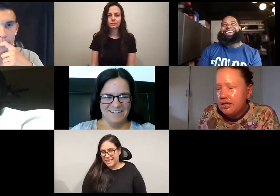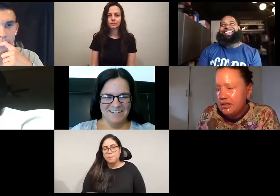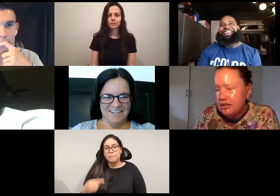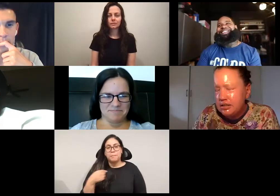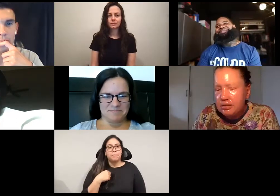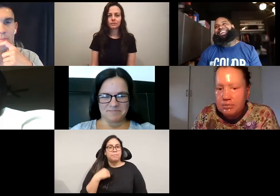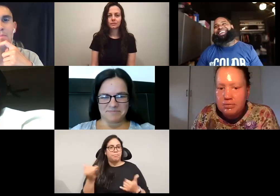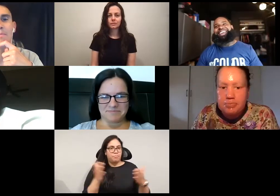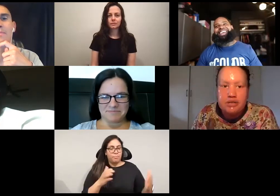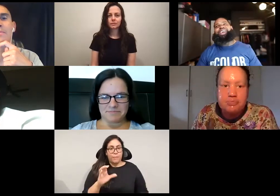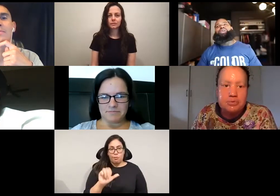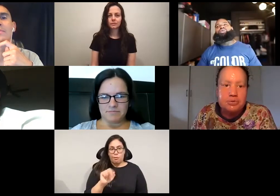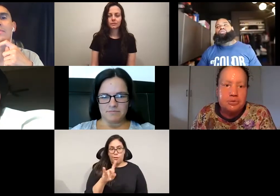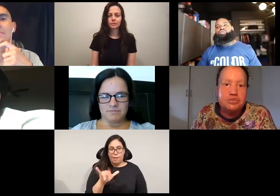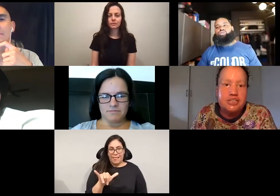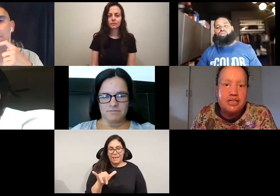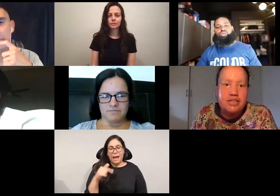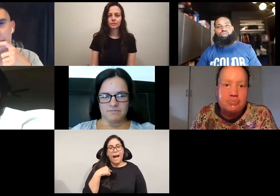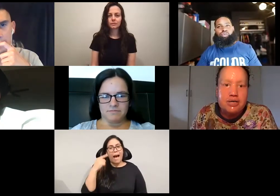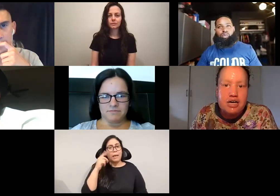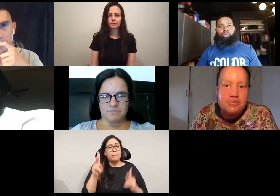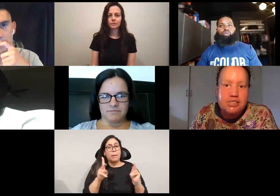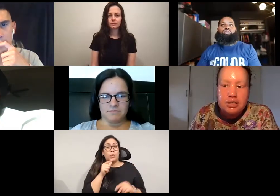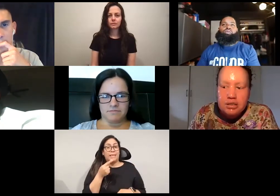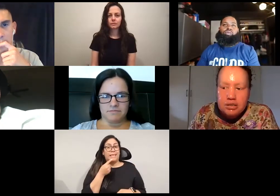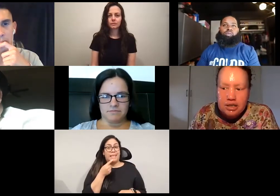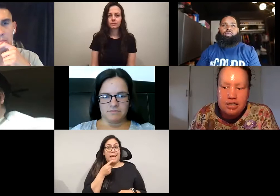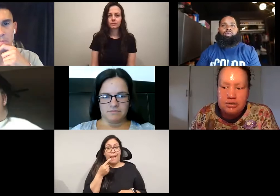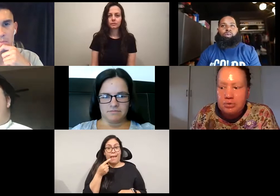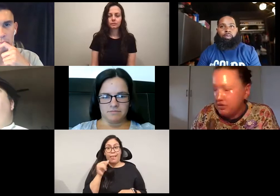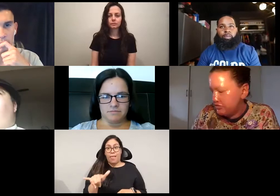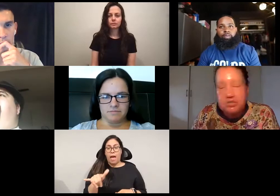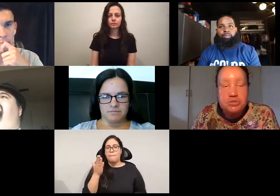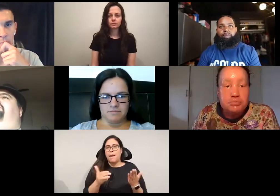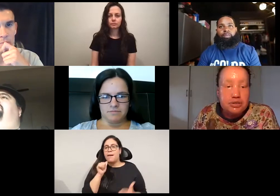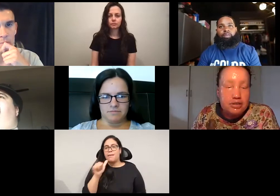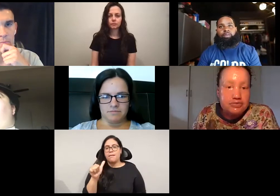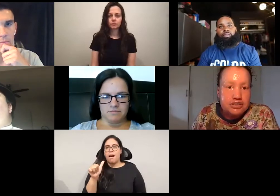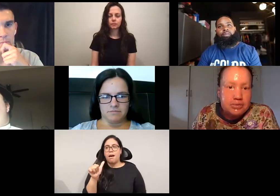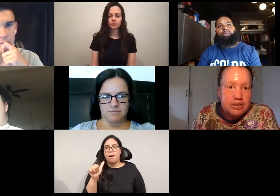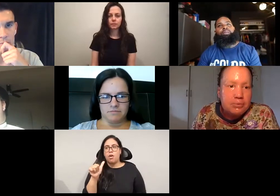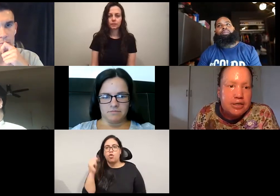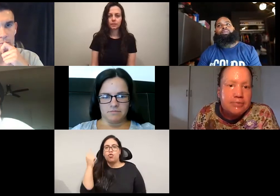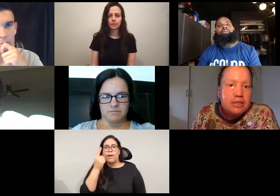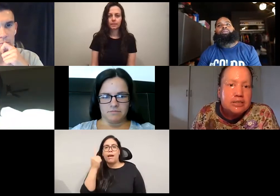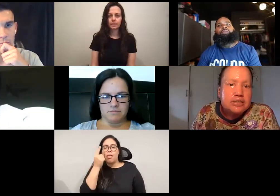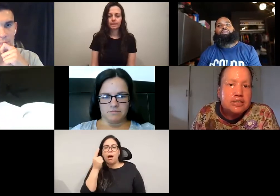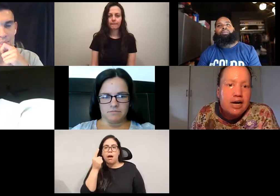It's Cully. I think that people who say that perhaps aren't aware of the social model of disability,